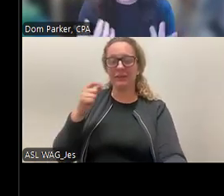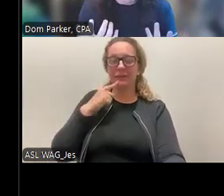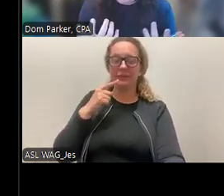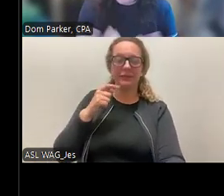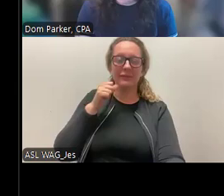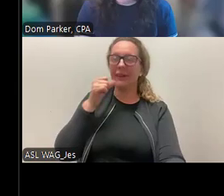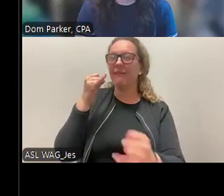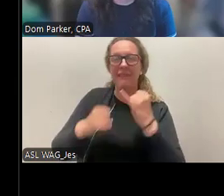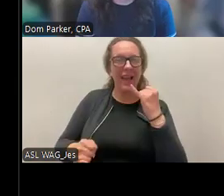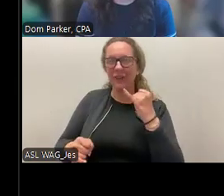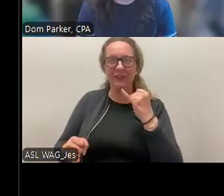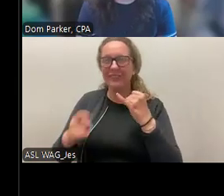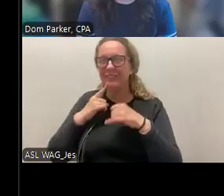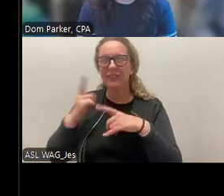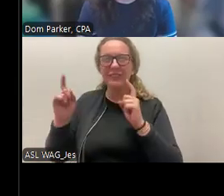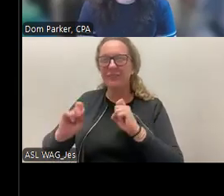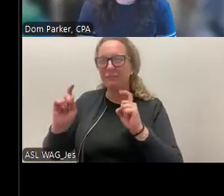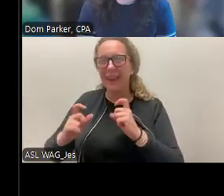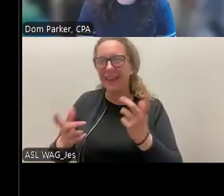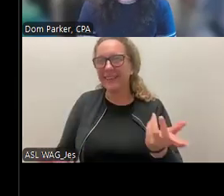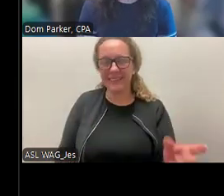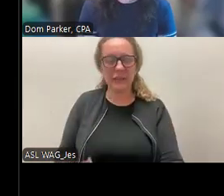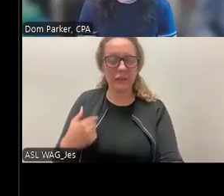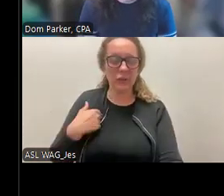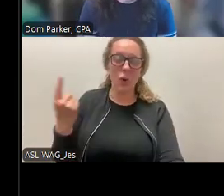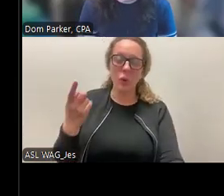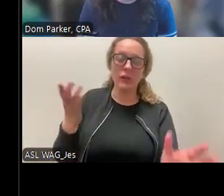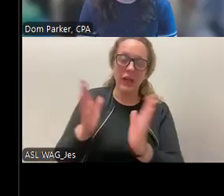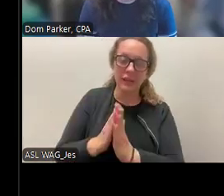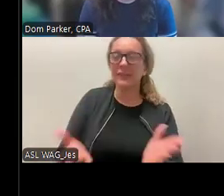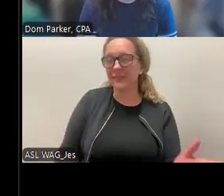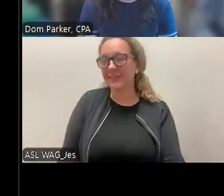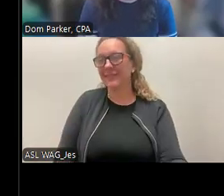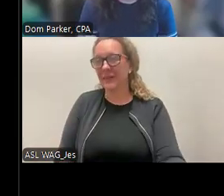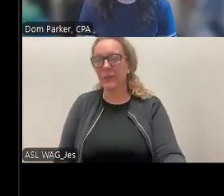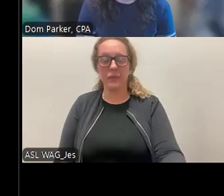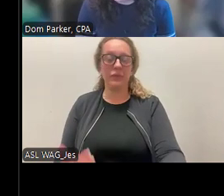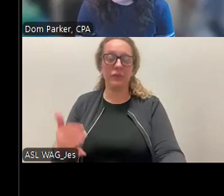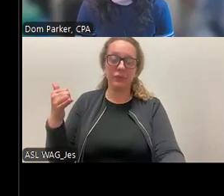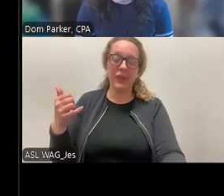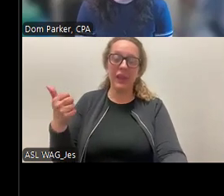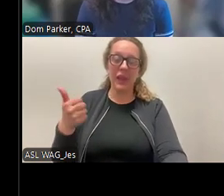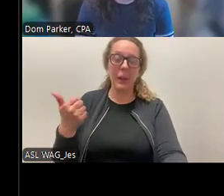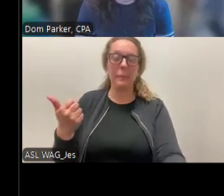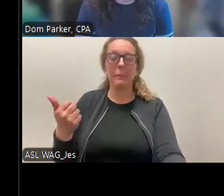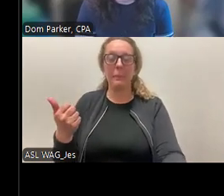what you're here for. So when I'm testing, always ask. If you're playing a game,